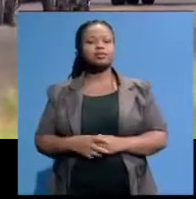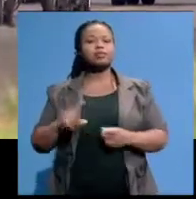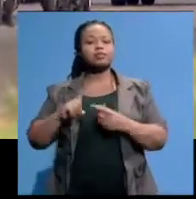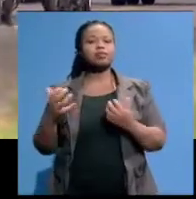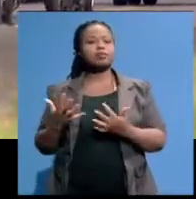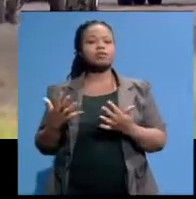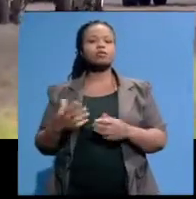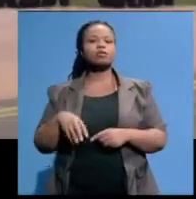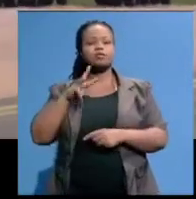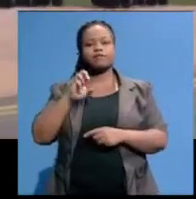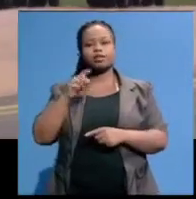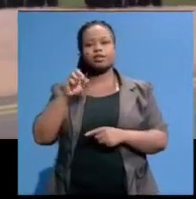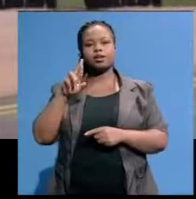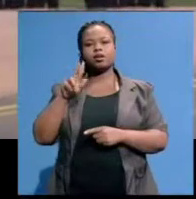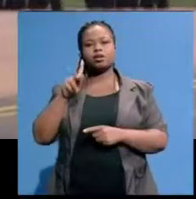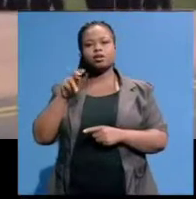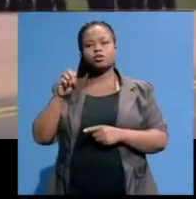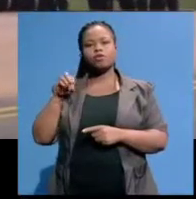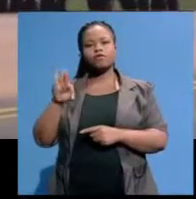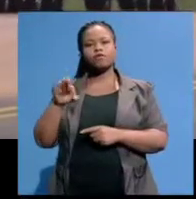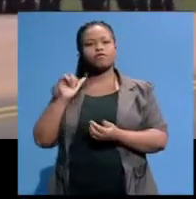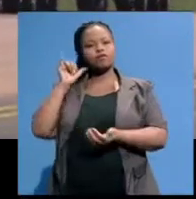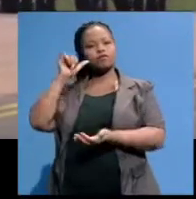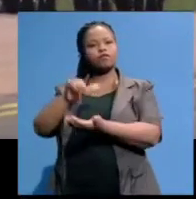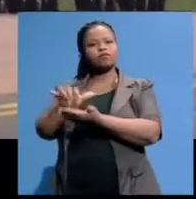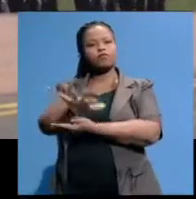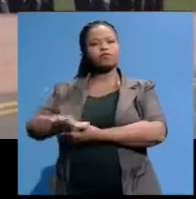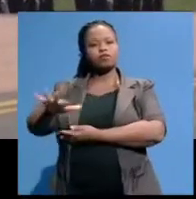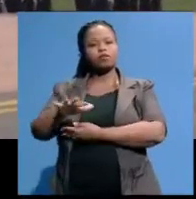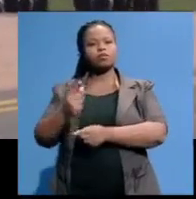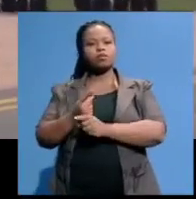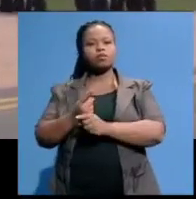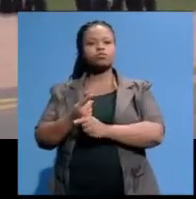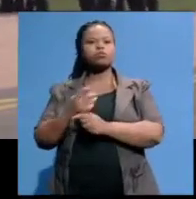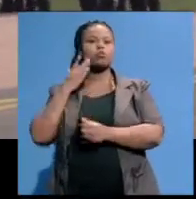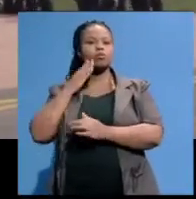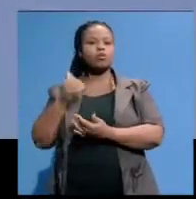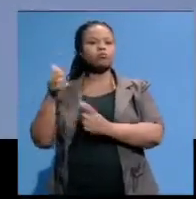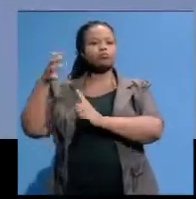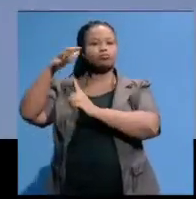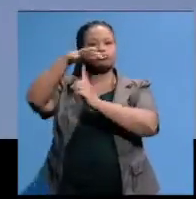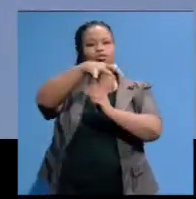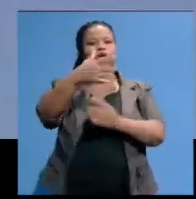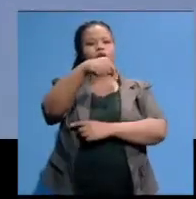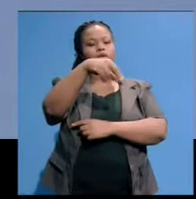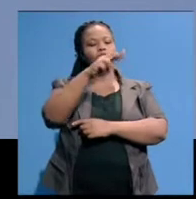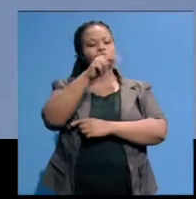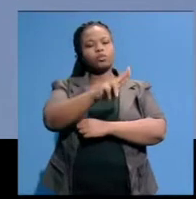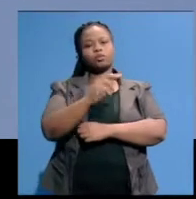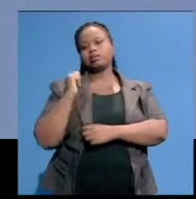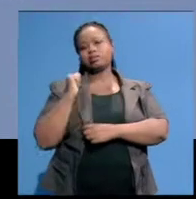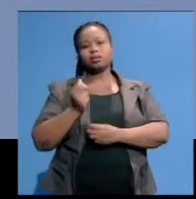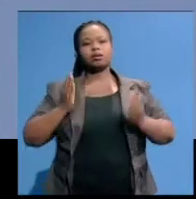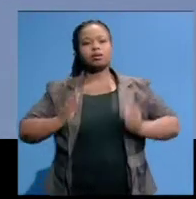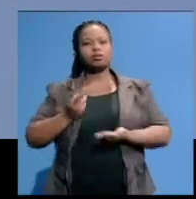from the Waterkloof Air Force Base and all the way through to Ekunu, where the body did arrive yesterday and taken